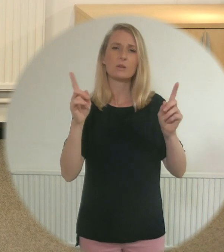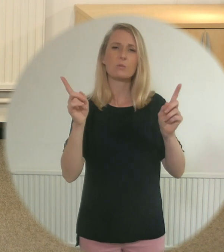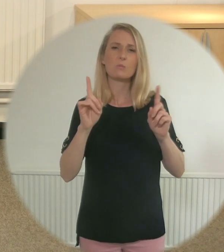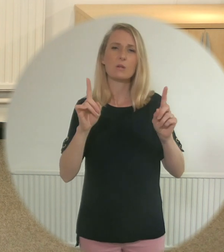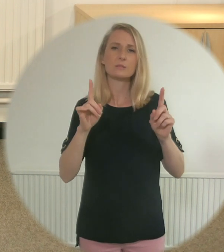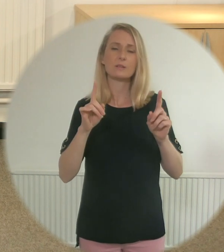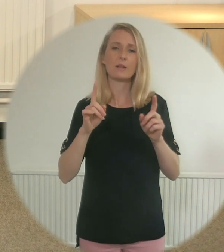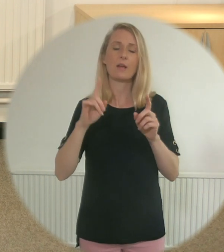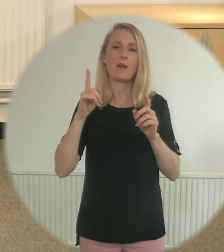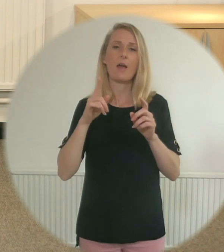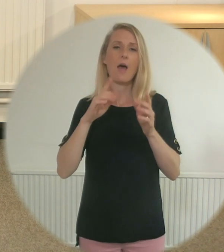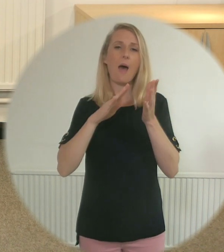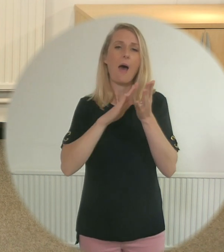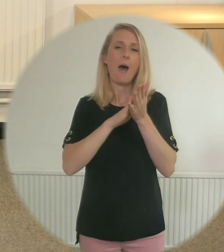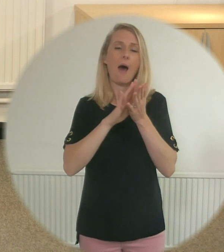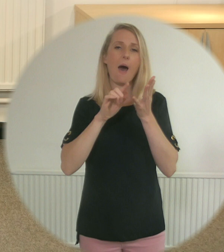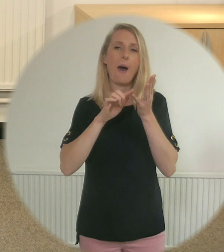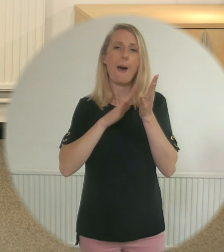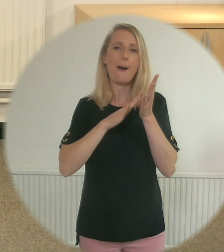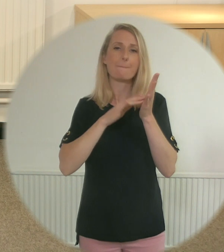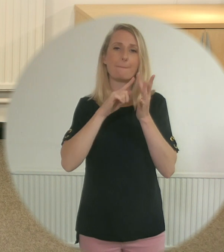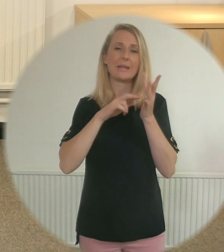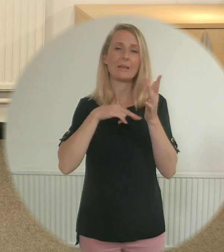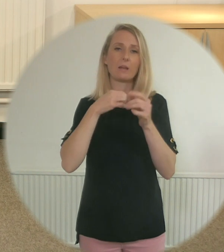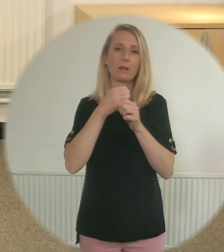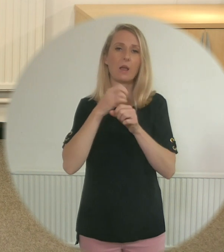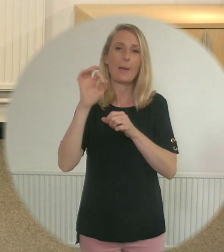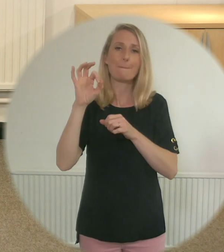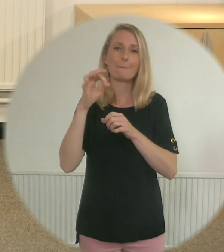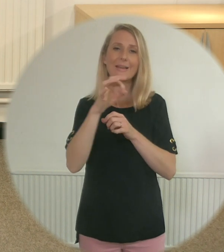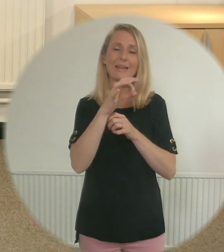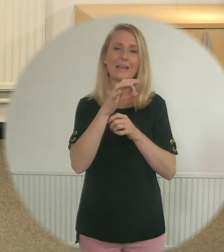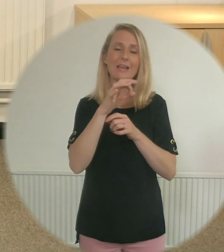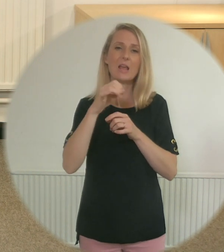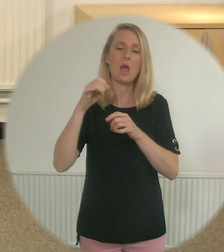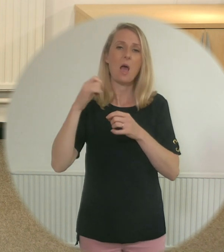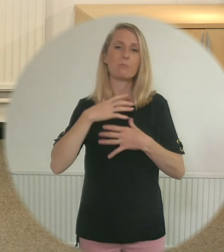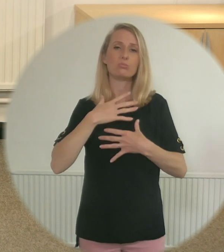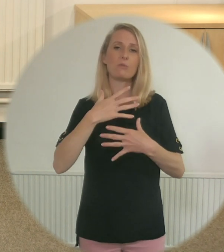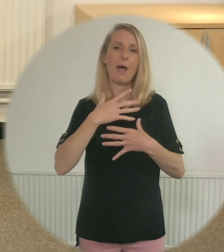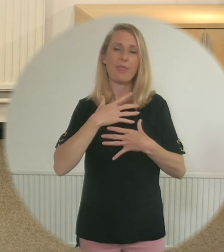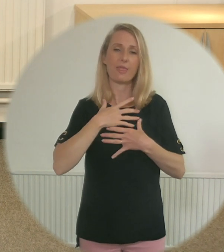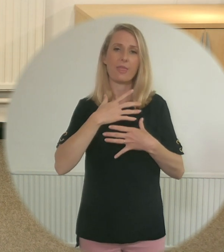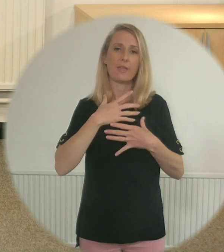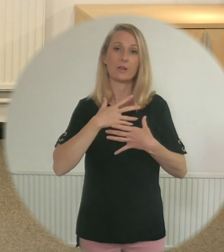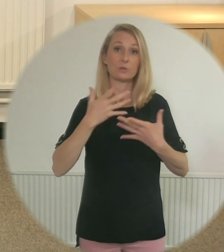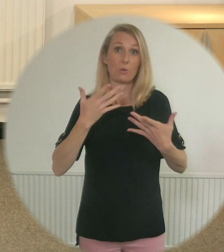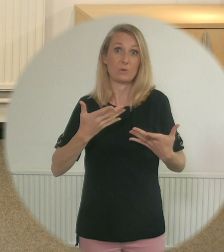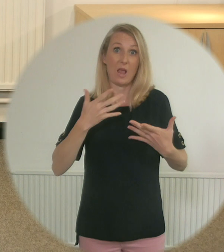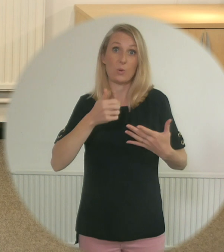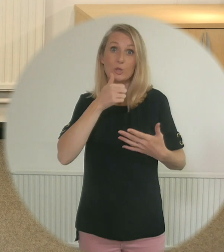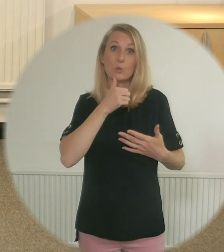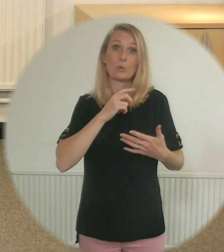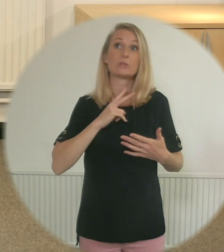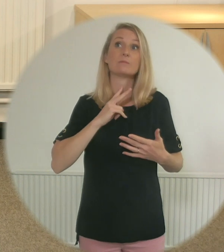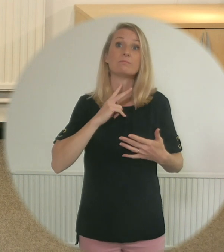breath. So what we do is we're going to hum, making the sound of a bee. We're going to